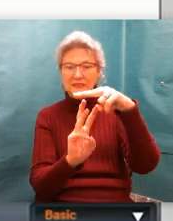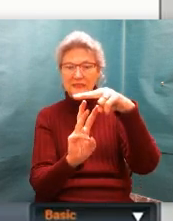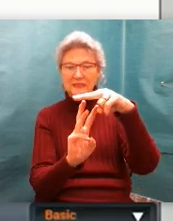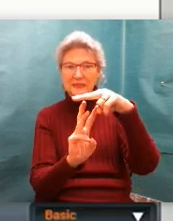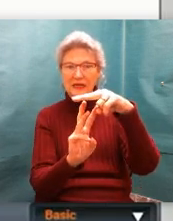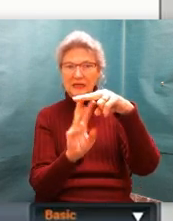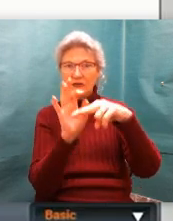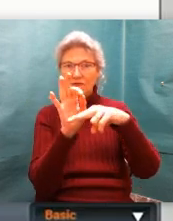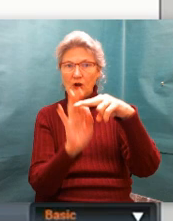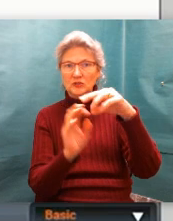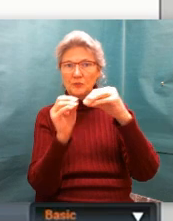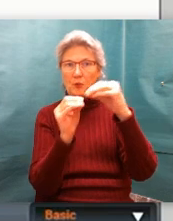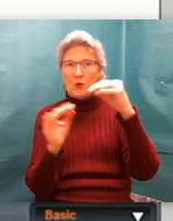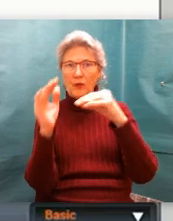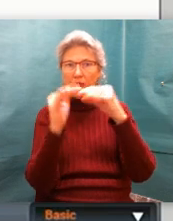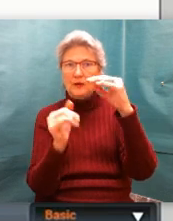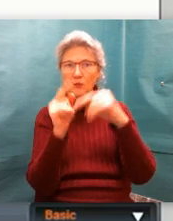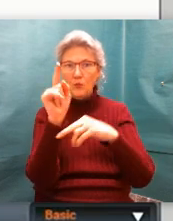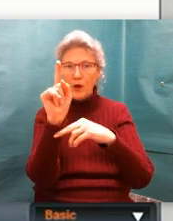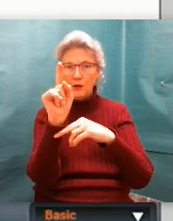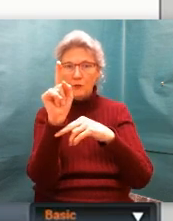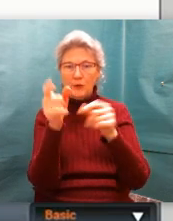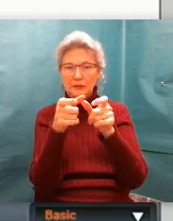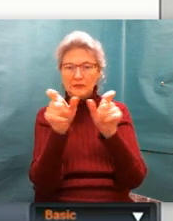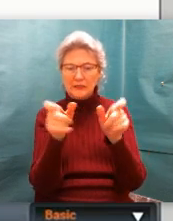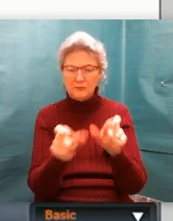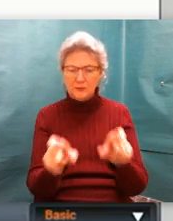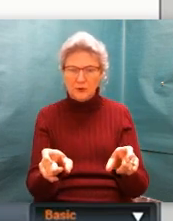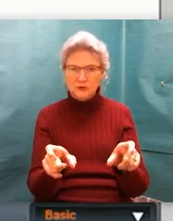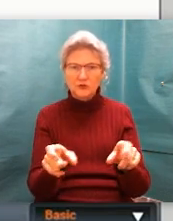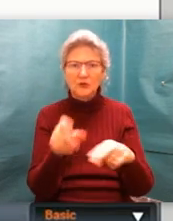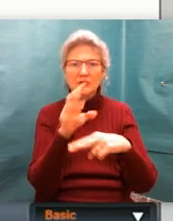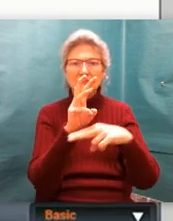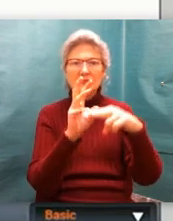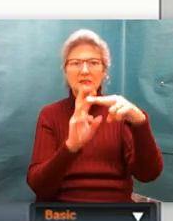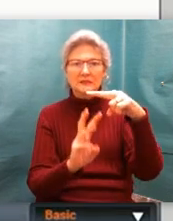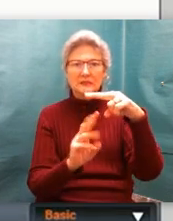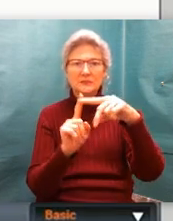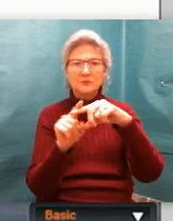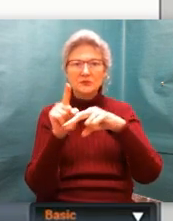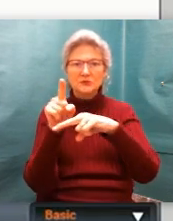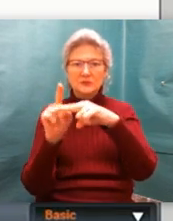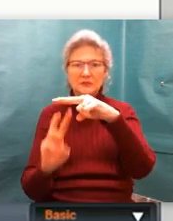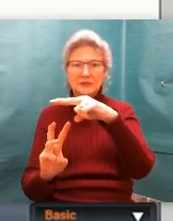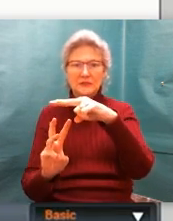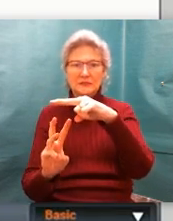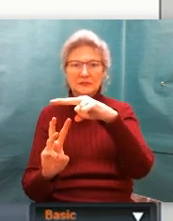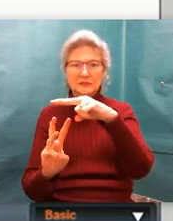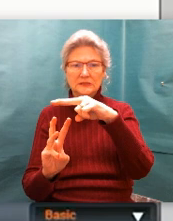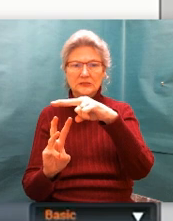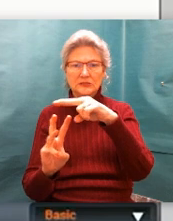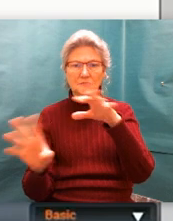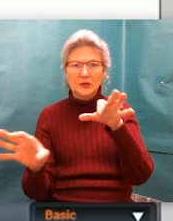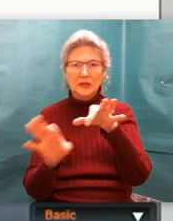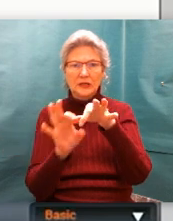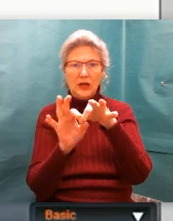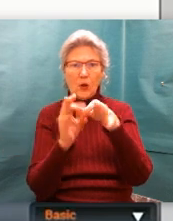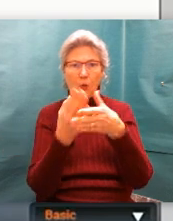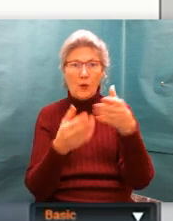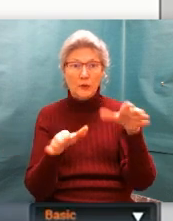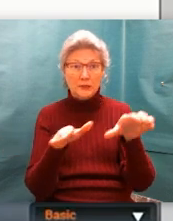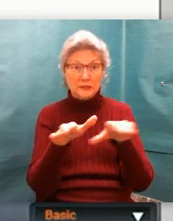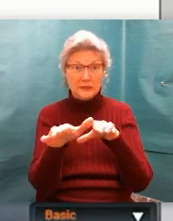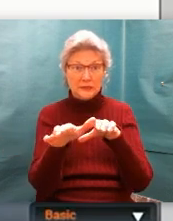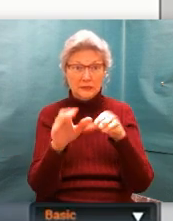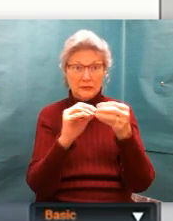we decompose to 6 6 plus this model of fraction strips to kind of connect what we did